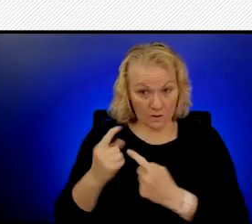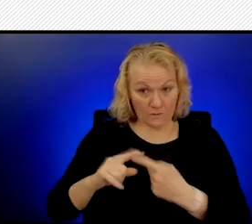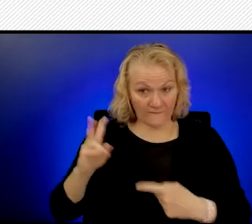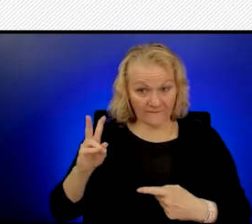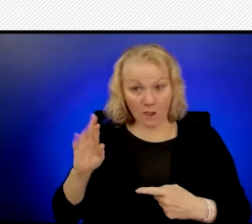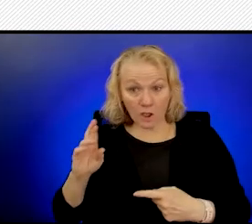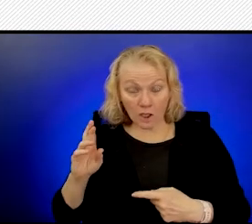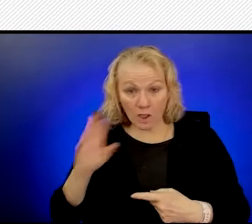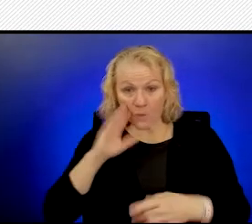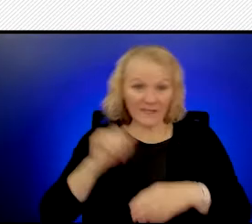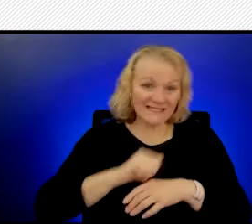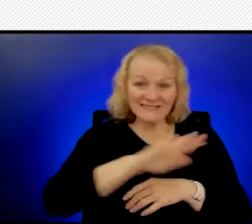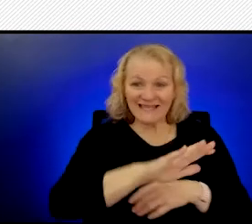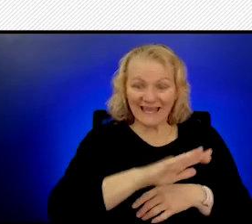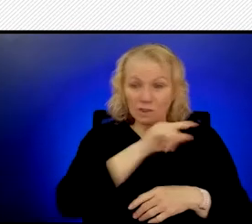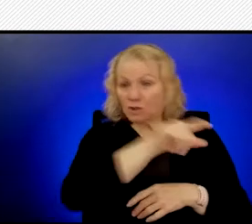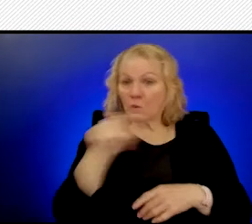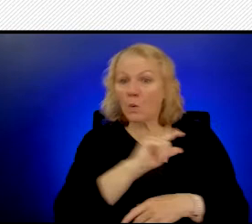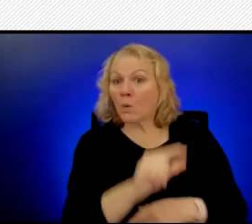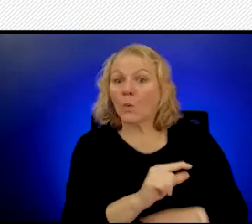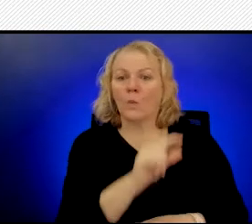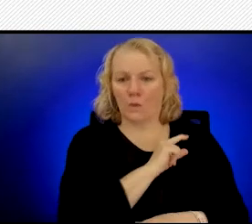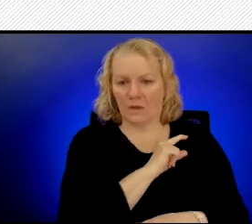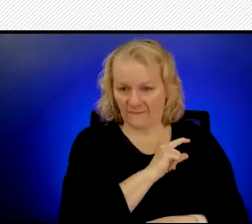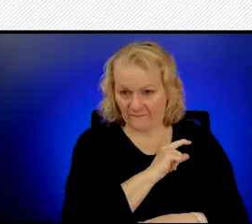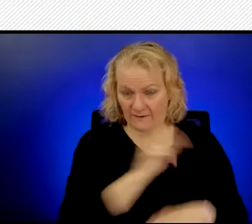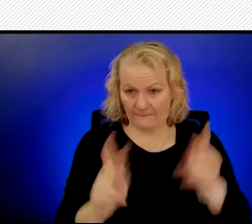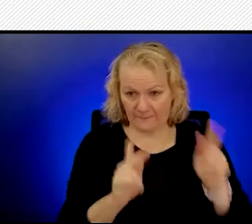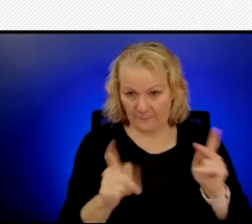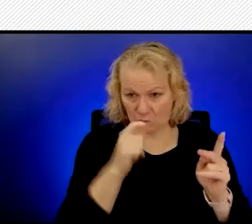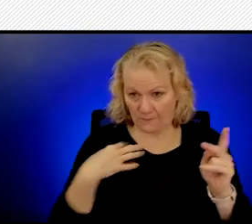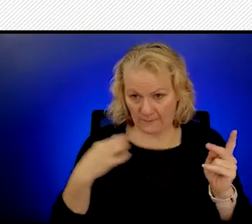going to send you qualified applicants.